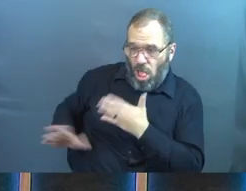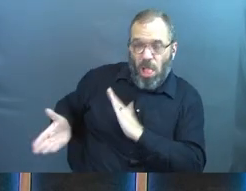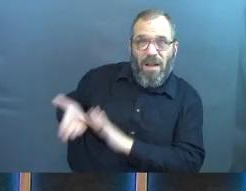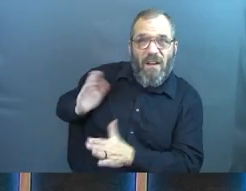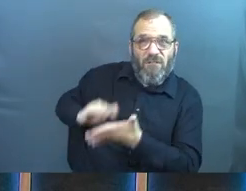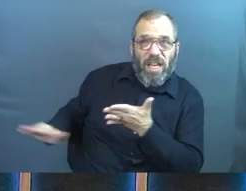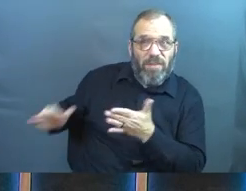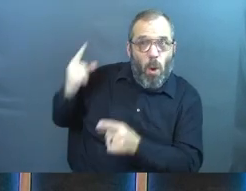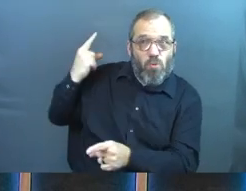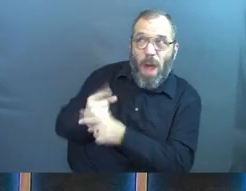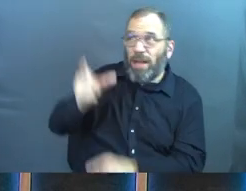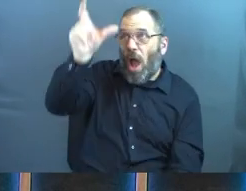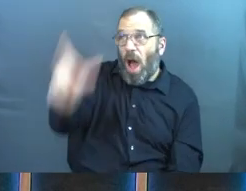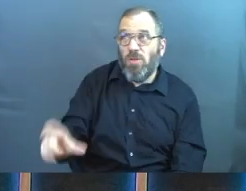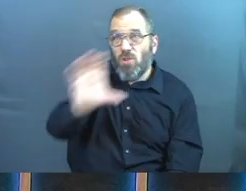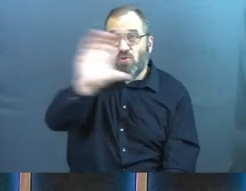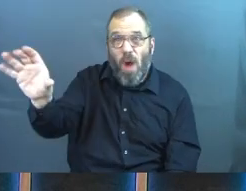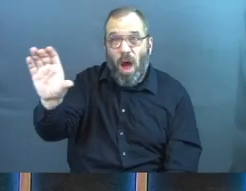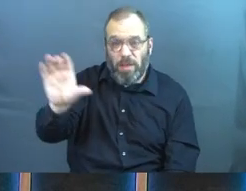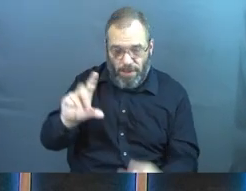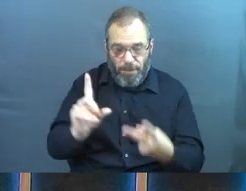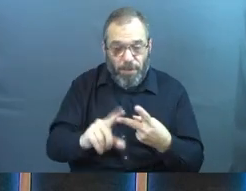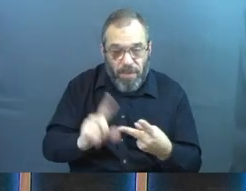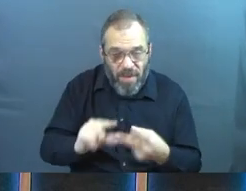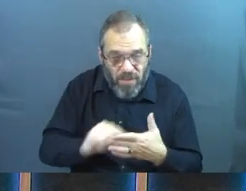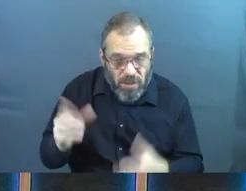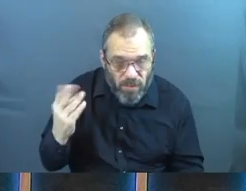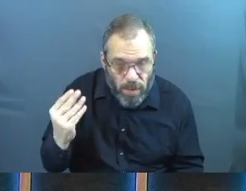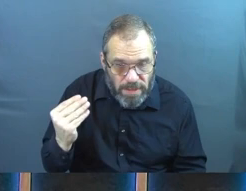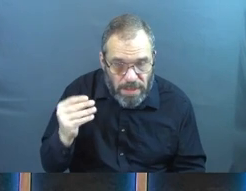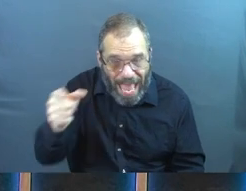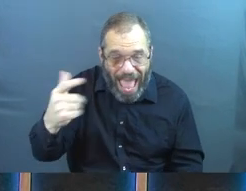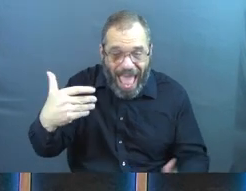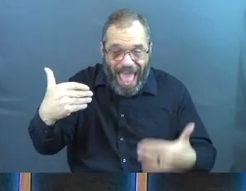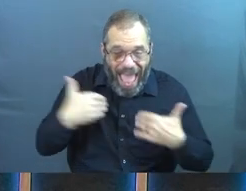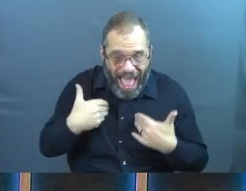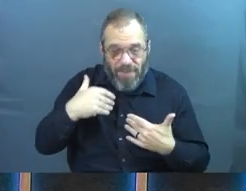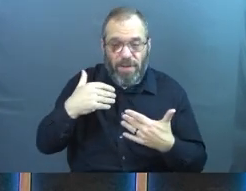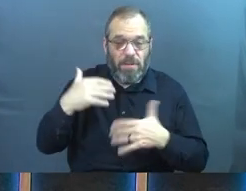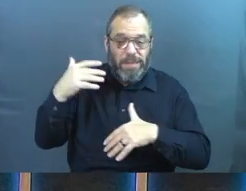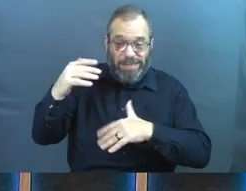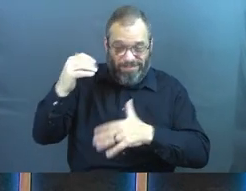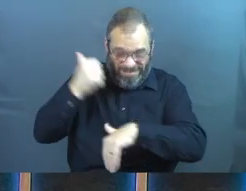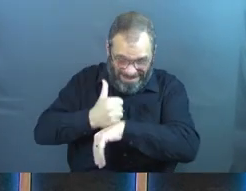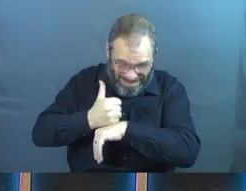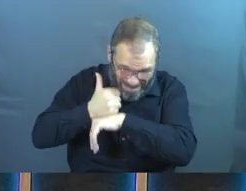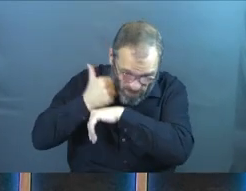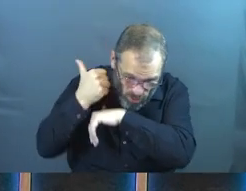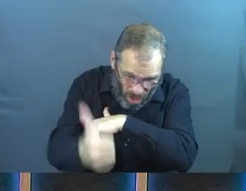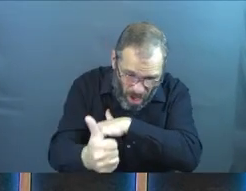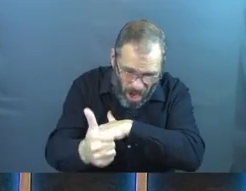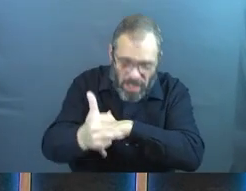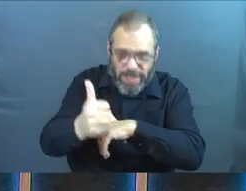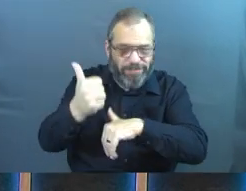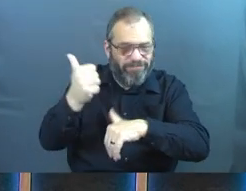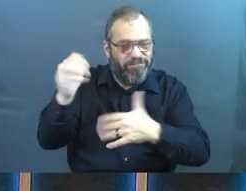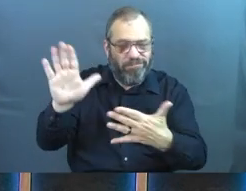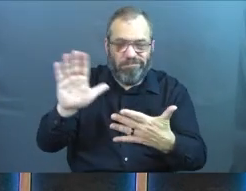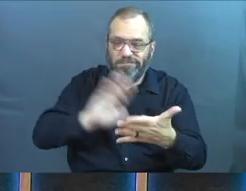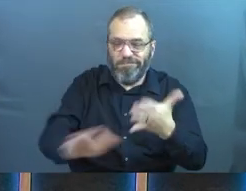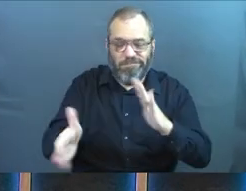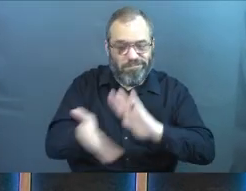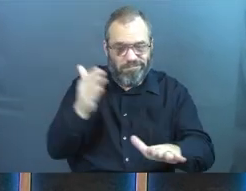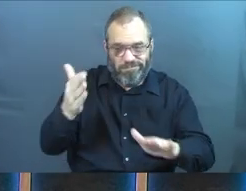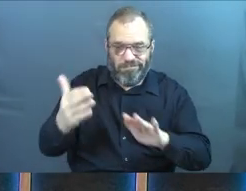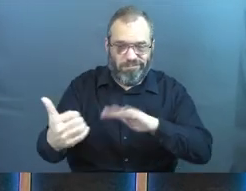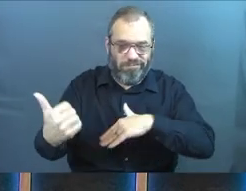forgiven right there at the cross. Second, verse 14, having canceled the charge of our legal indebtedness, which stood against